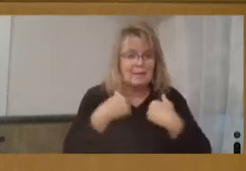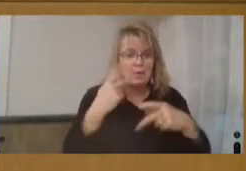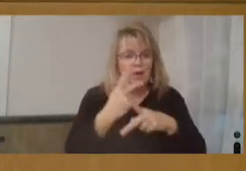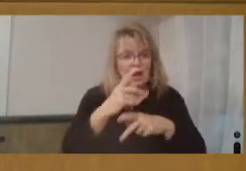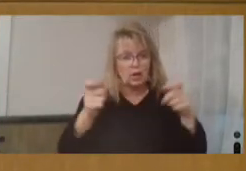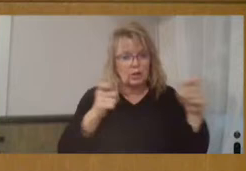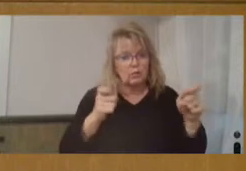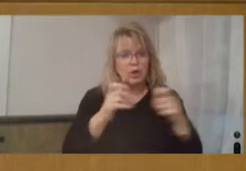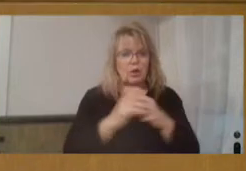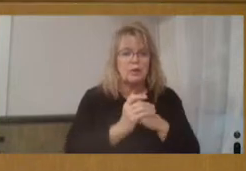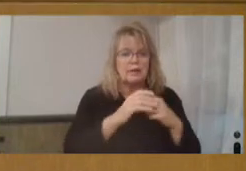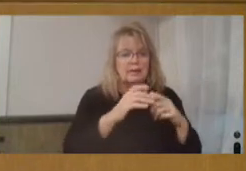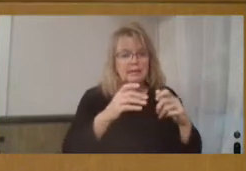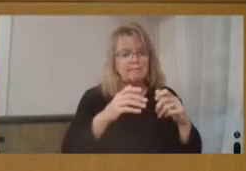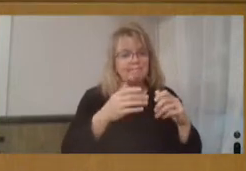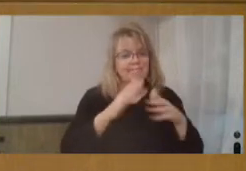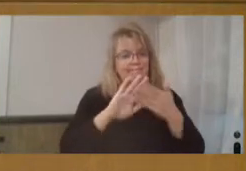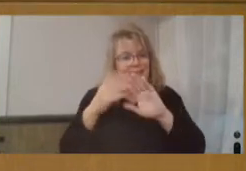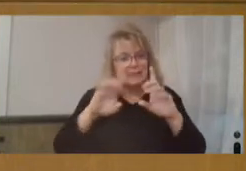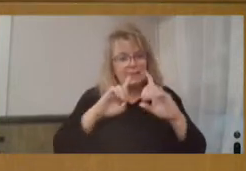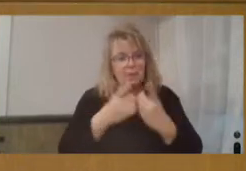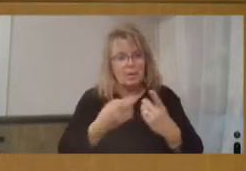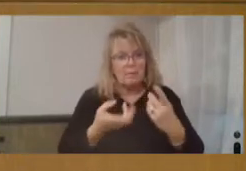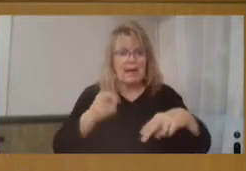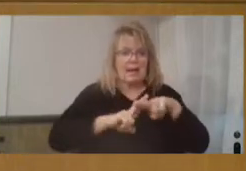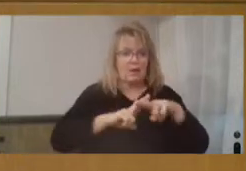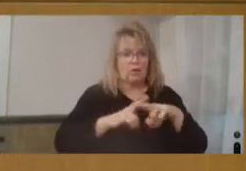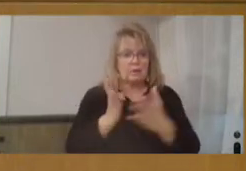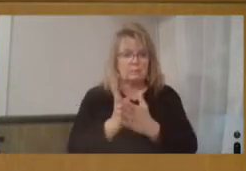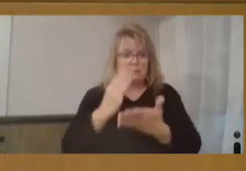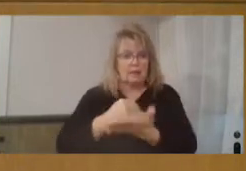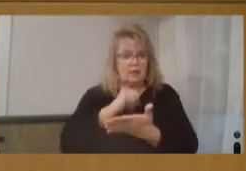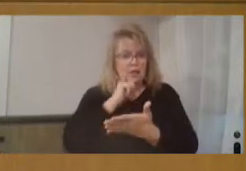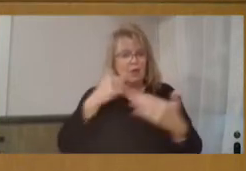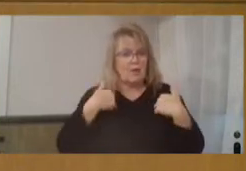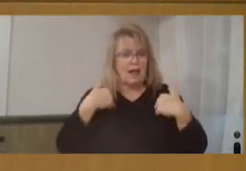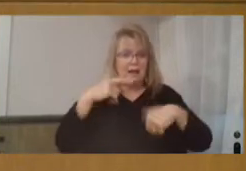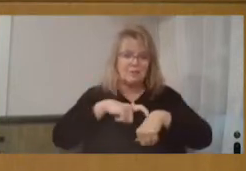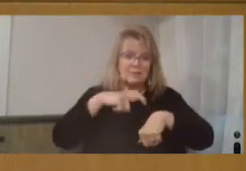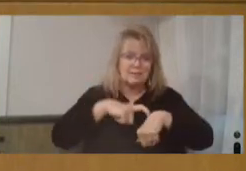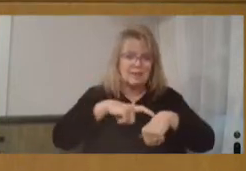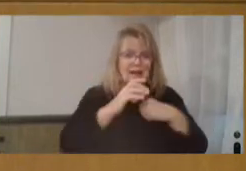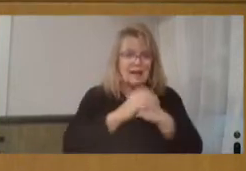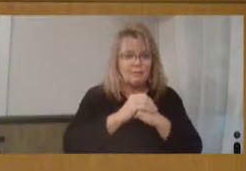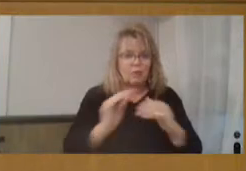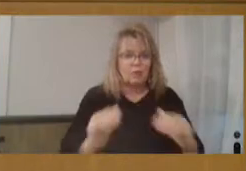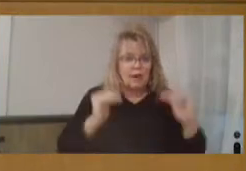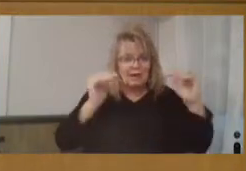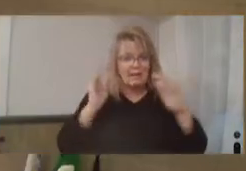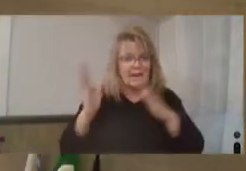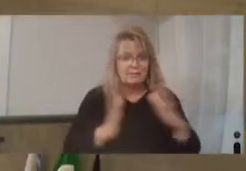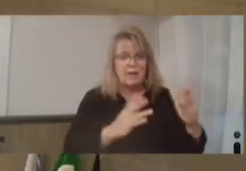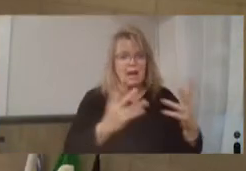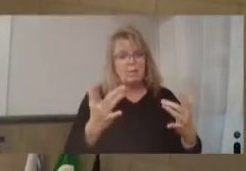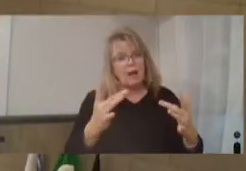its budget. We do not have time for advanced planning and waiting another 7+ years. Thank you. Thank